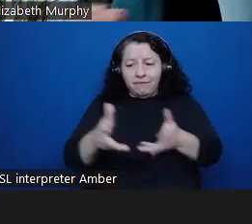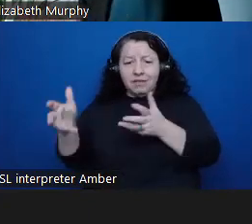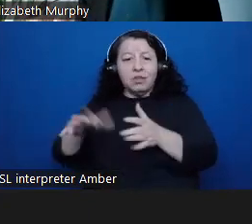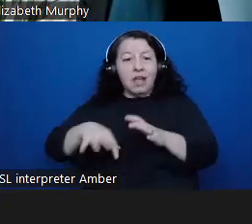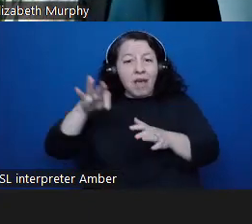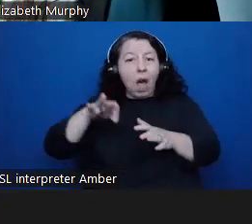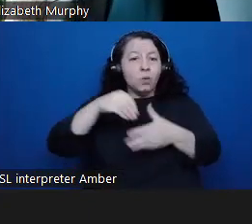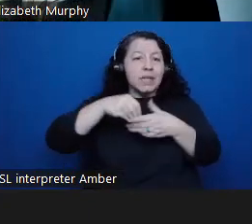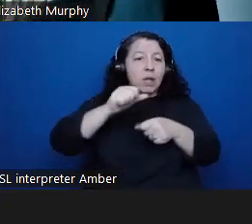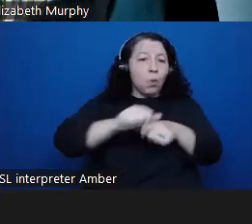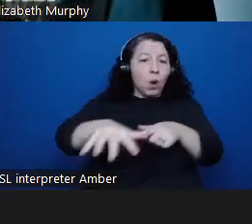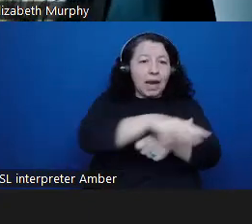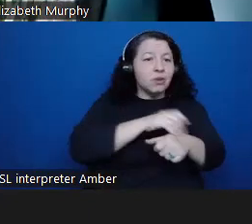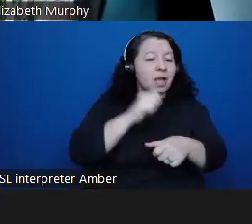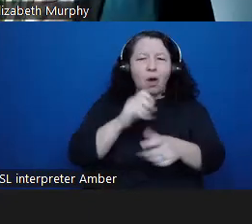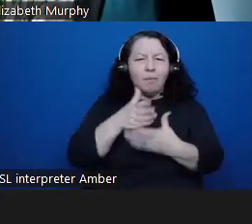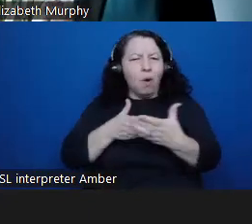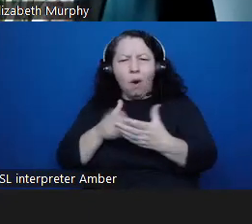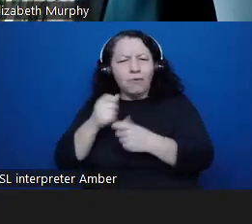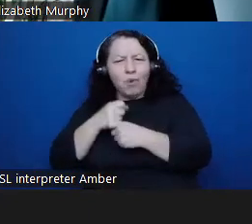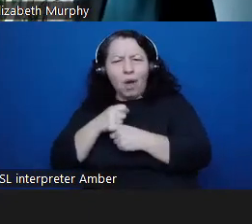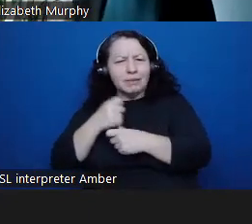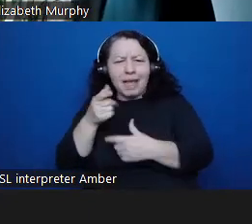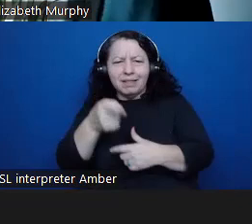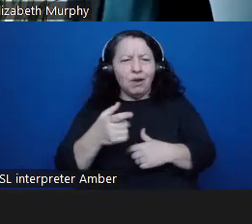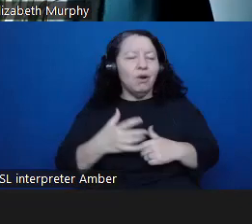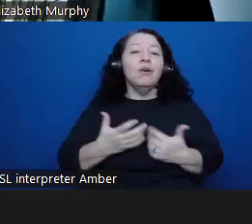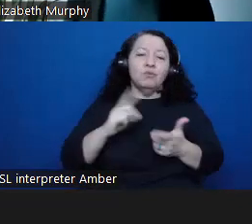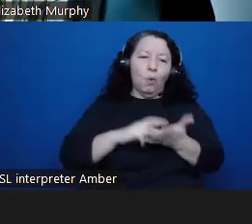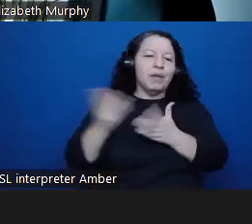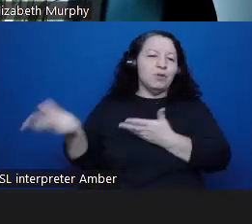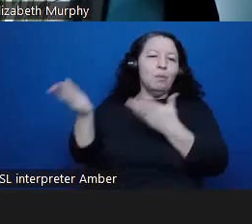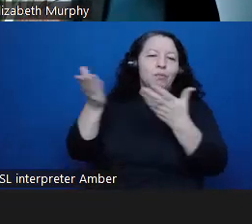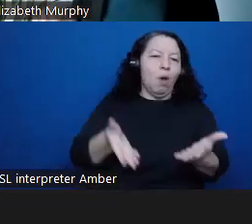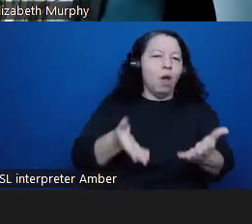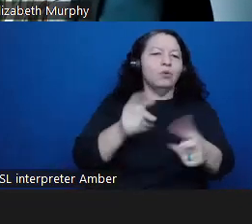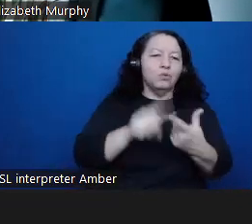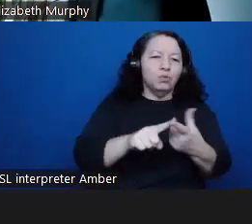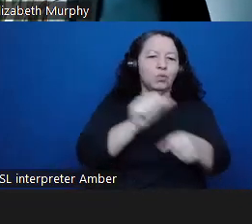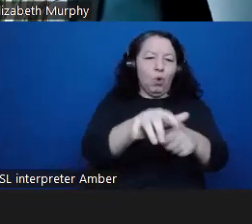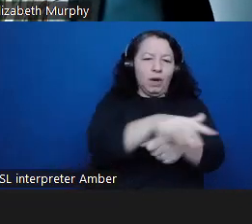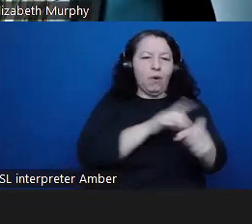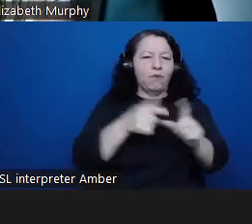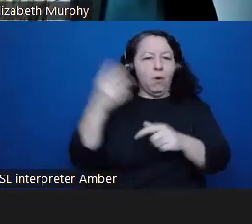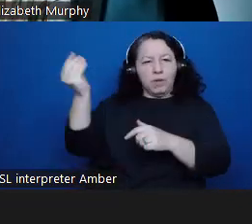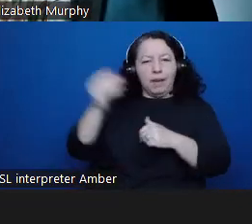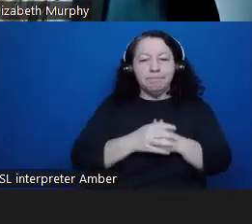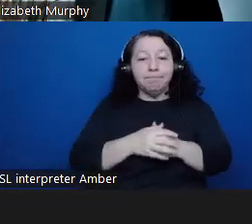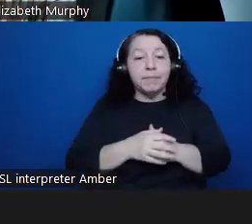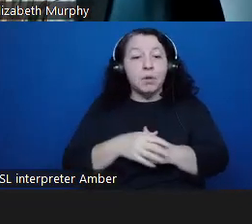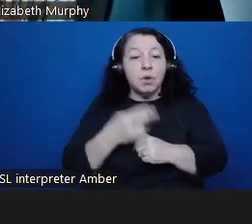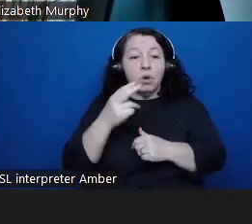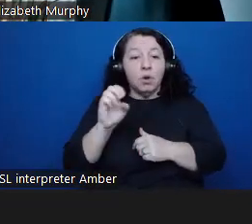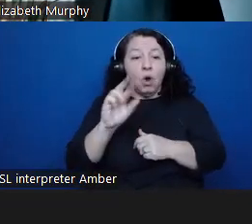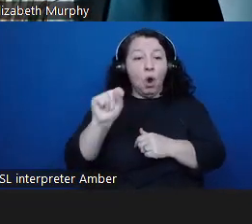of the products being made there, so had been brought into the workshop from outside. The hearth is the same type as found